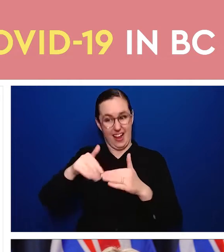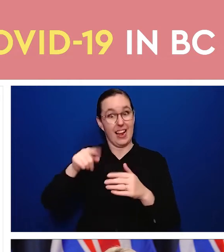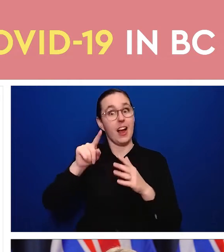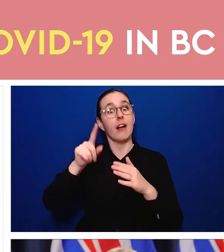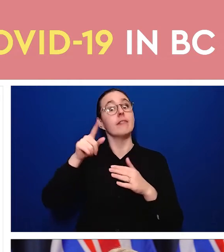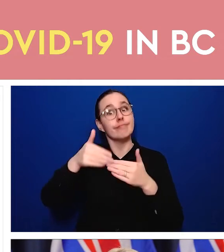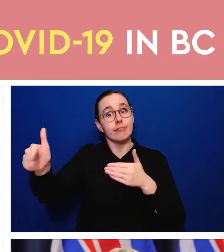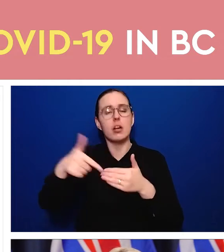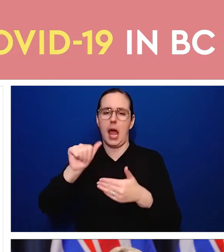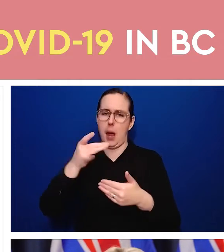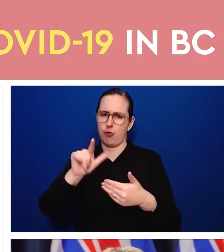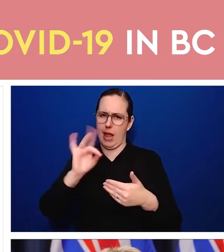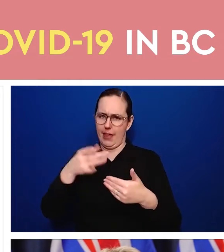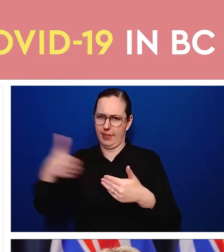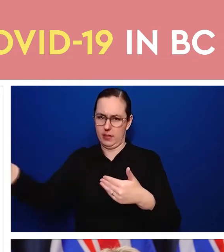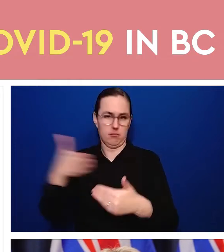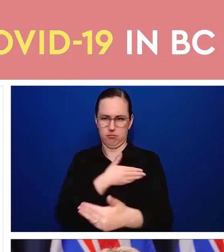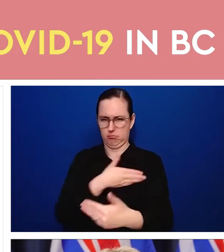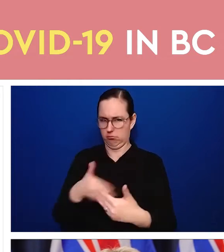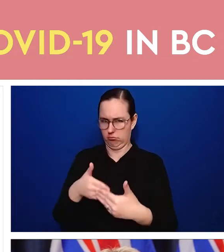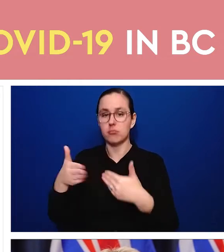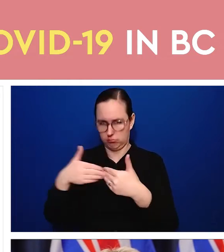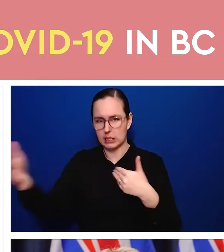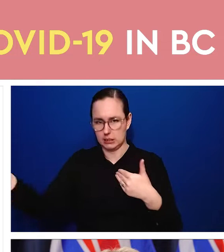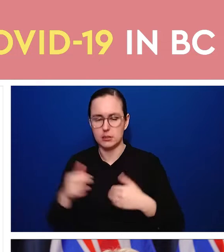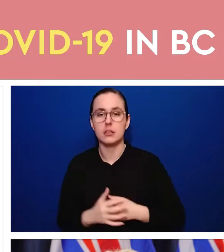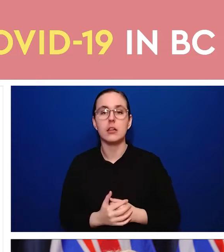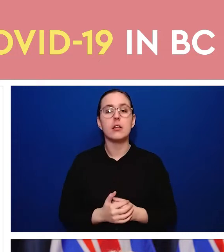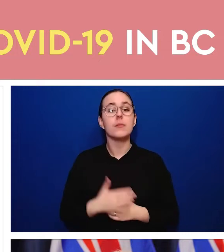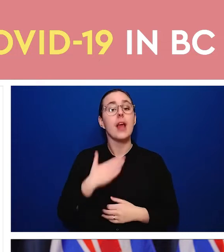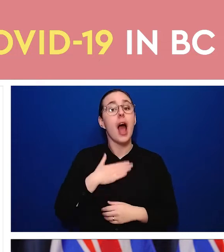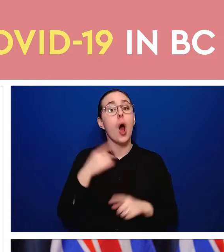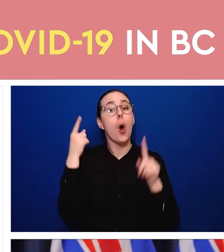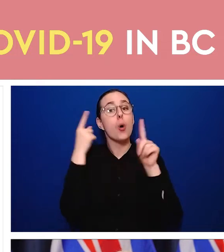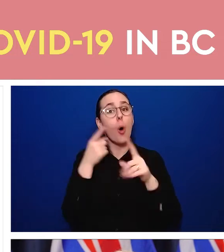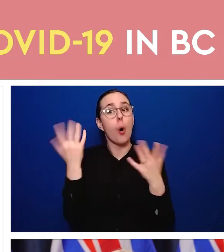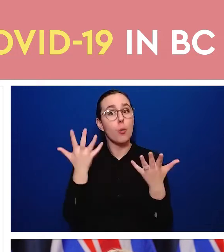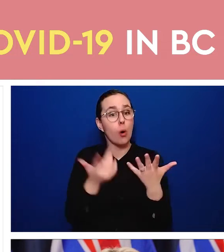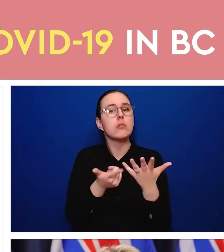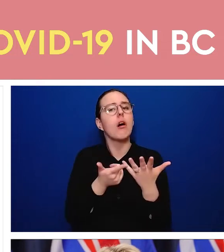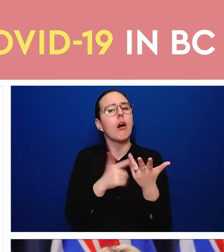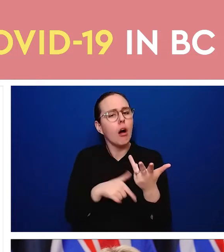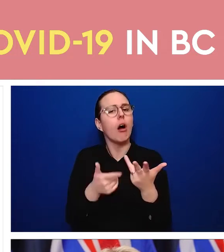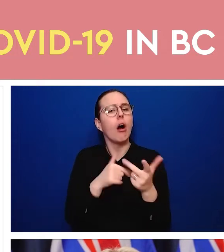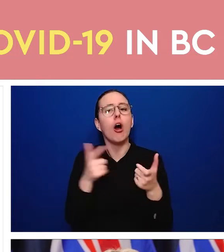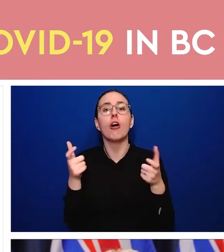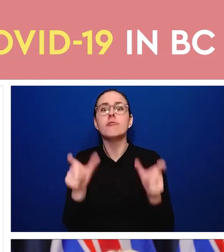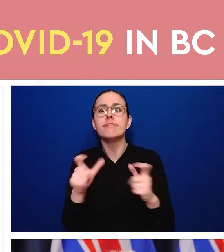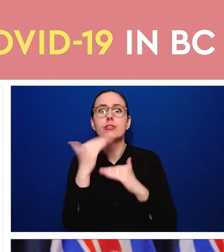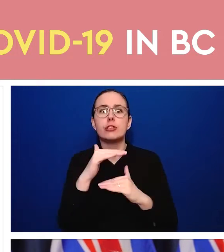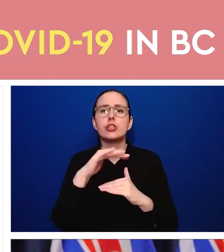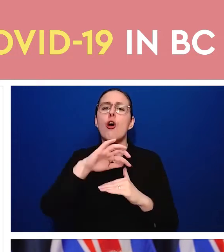and transition approach over the next few weeks. I do also want to talk about the Regulated